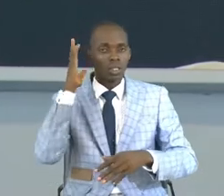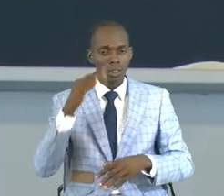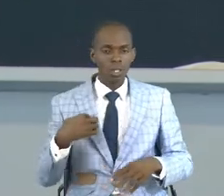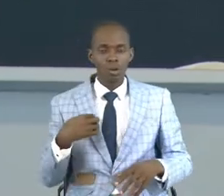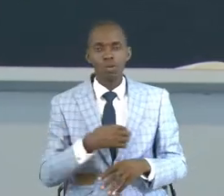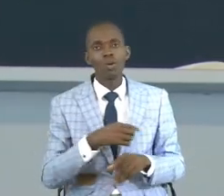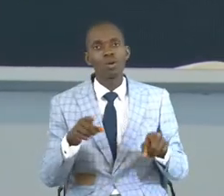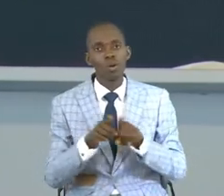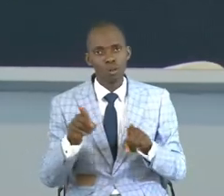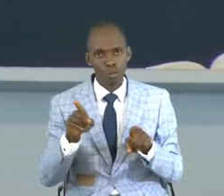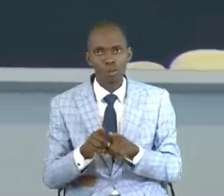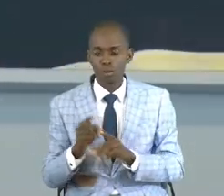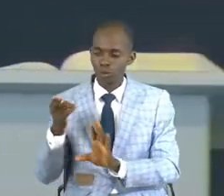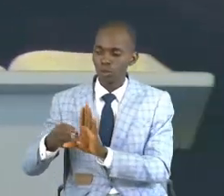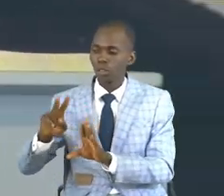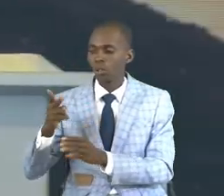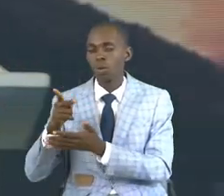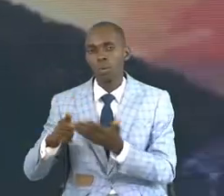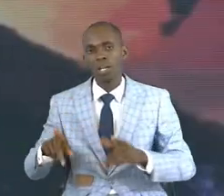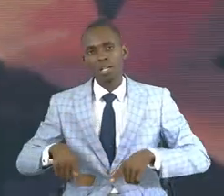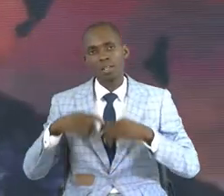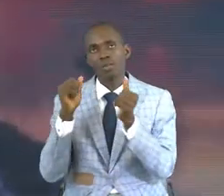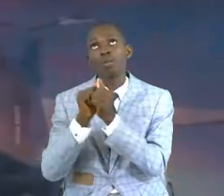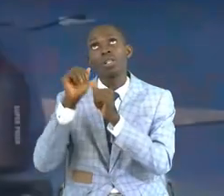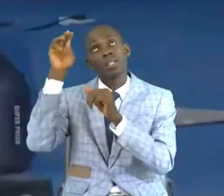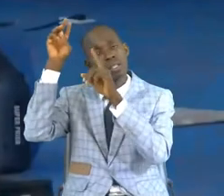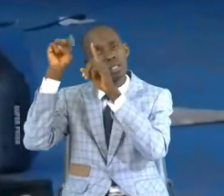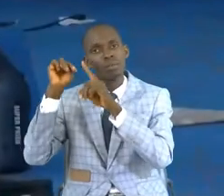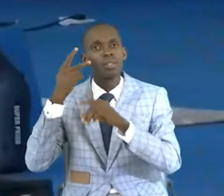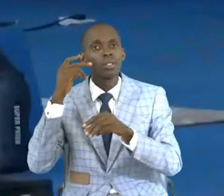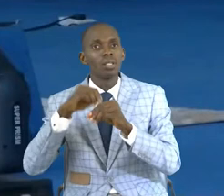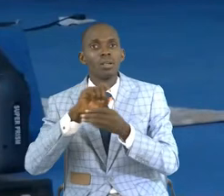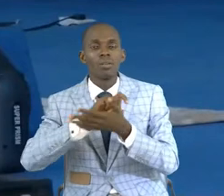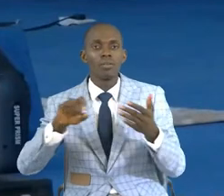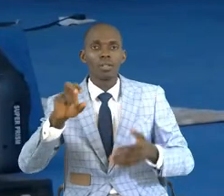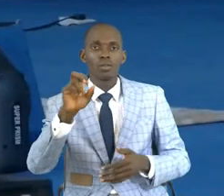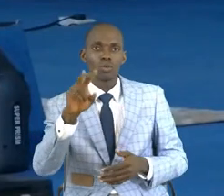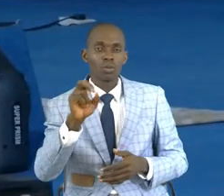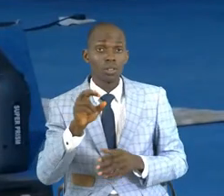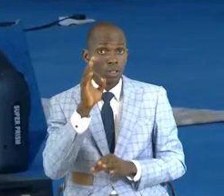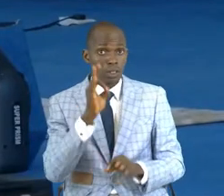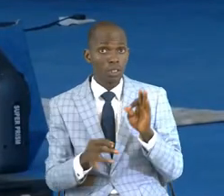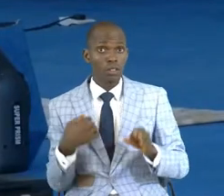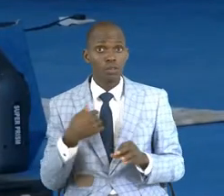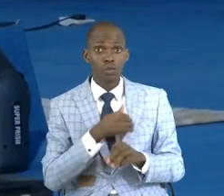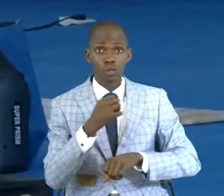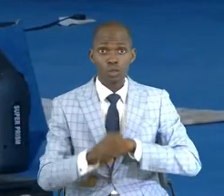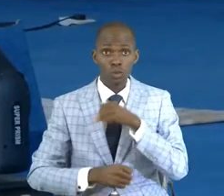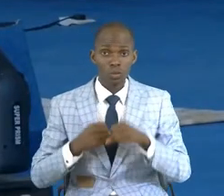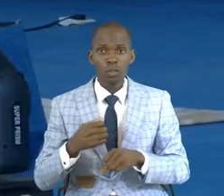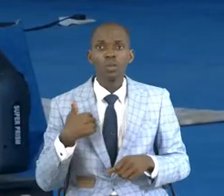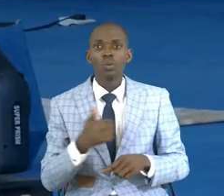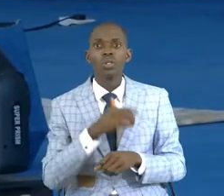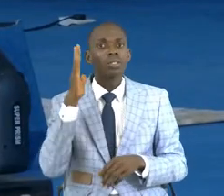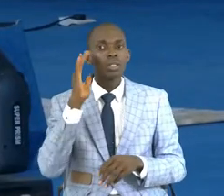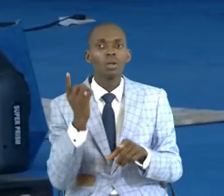live with Him. Look at verse 12. If we suffer, we shall also reign